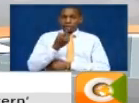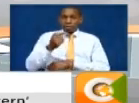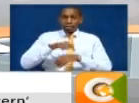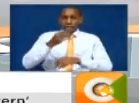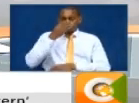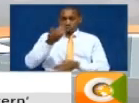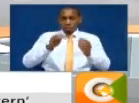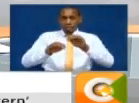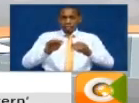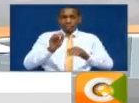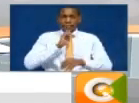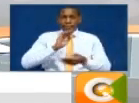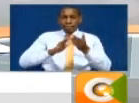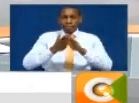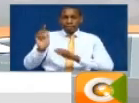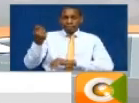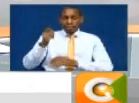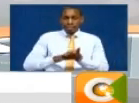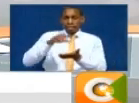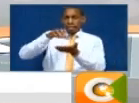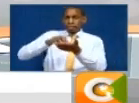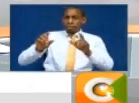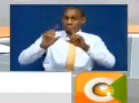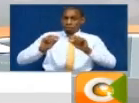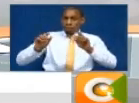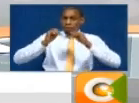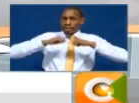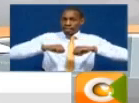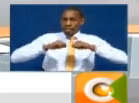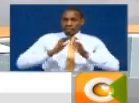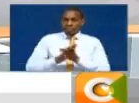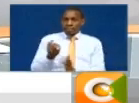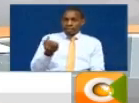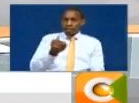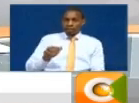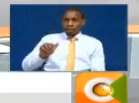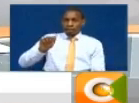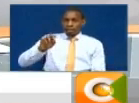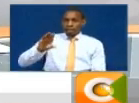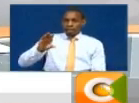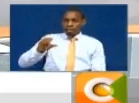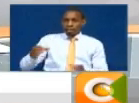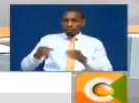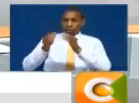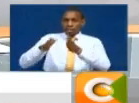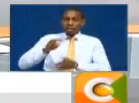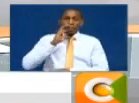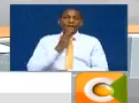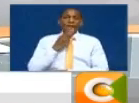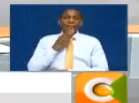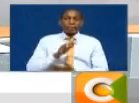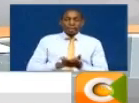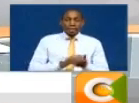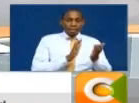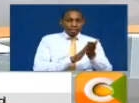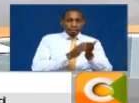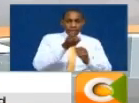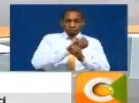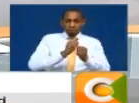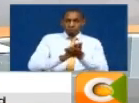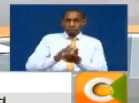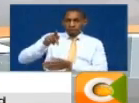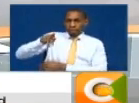should Ruto be elected president. The position, according to the agreement, will be reserved for ANC party leader Musalia Mudavadi. The proposed